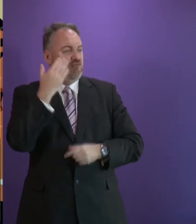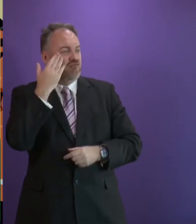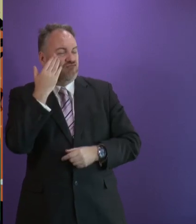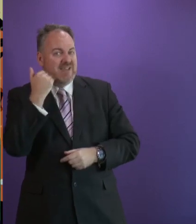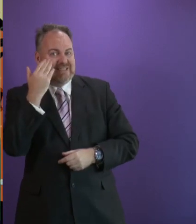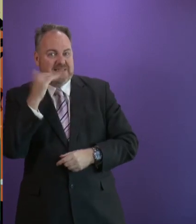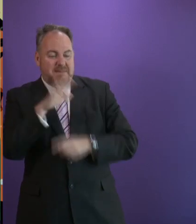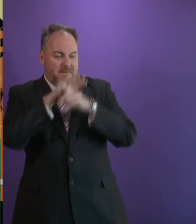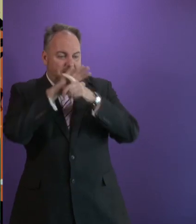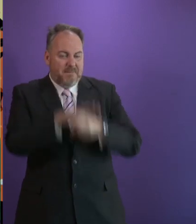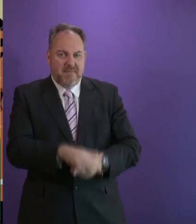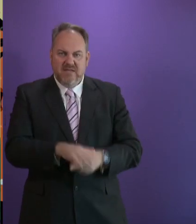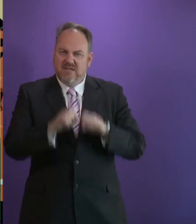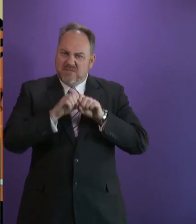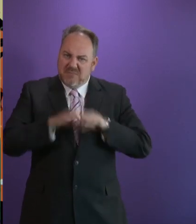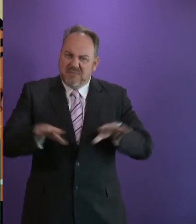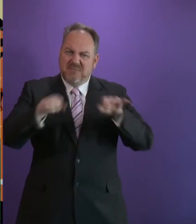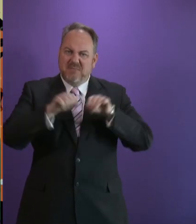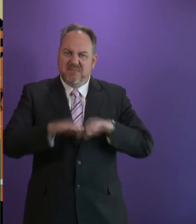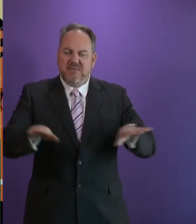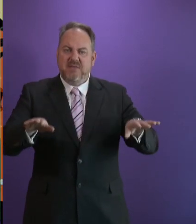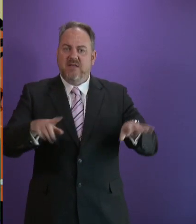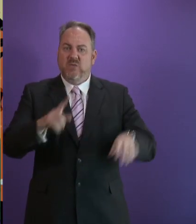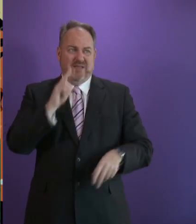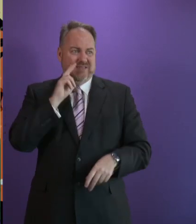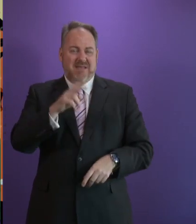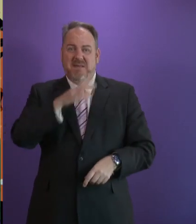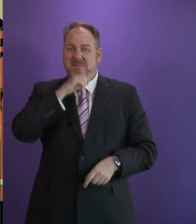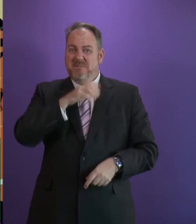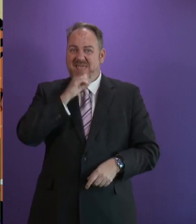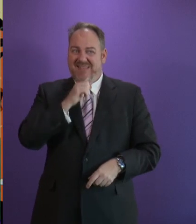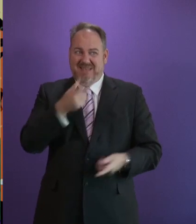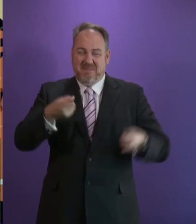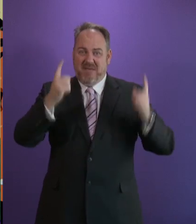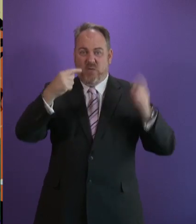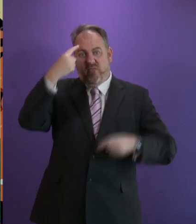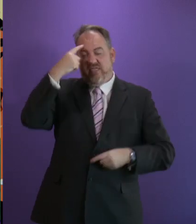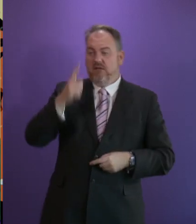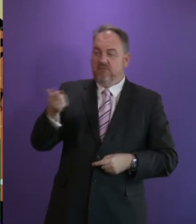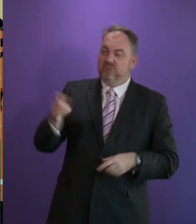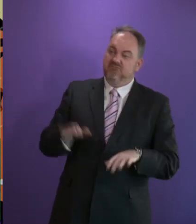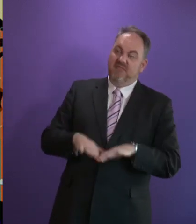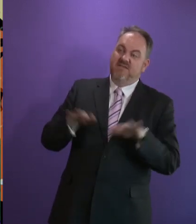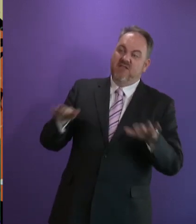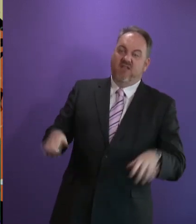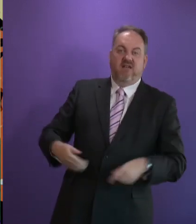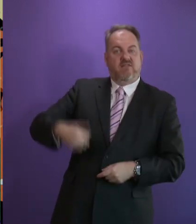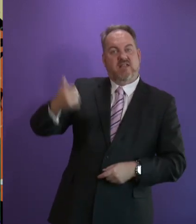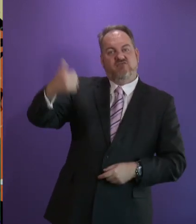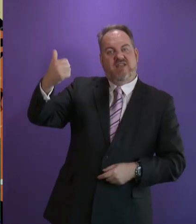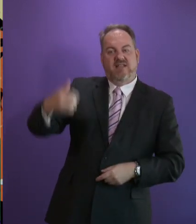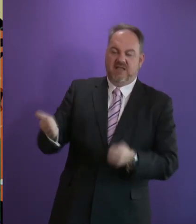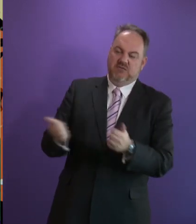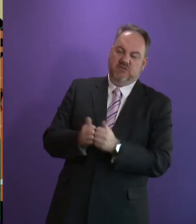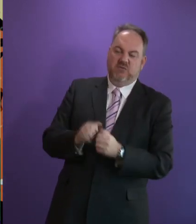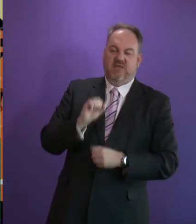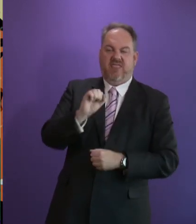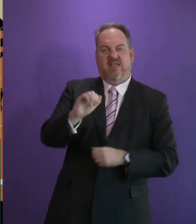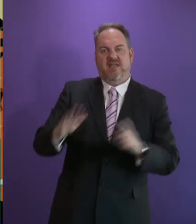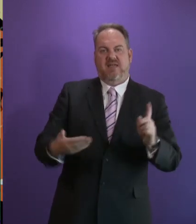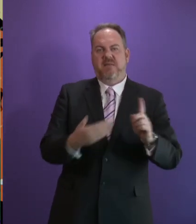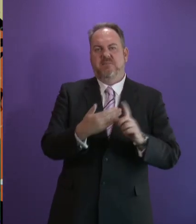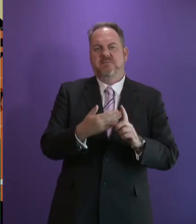racism, the fact that we have men in power across the globe who basically think that's just grand because it suits their purposes. These